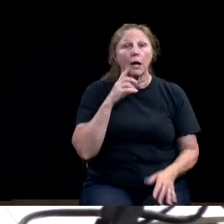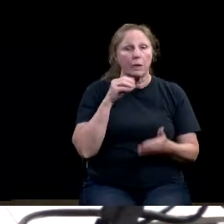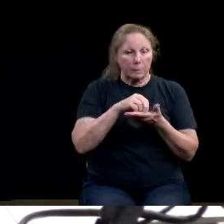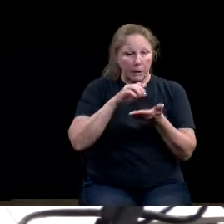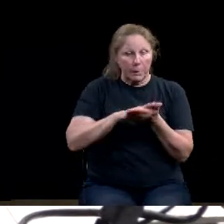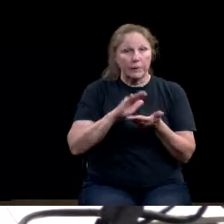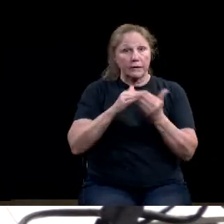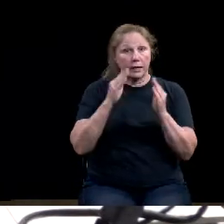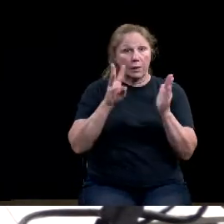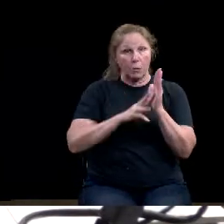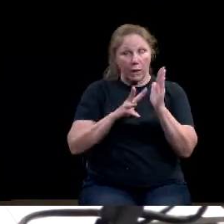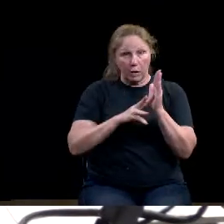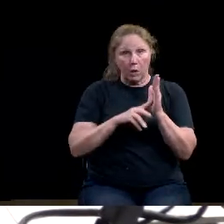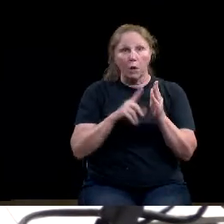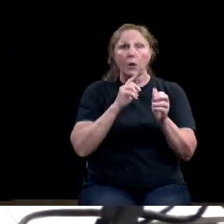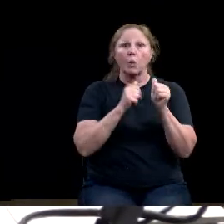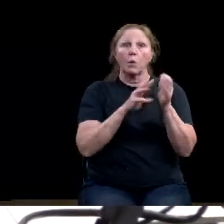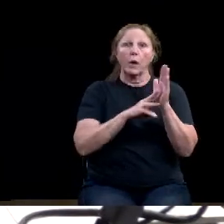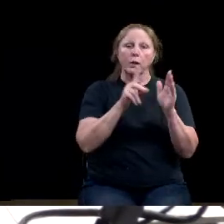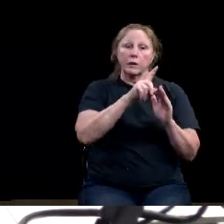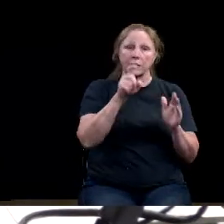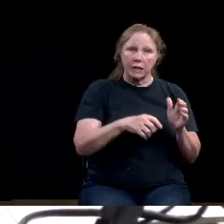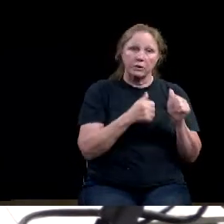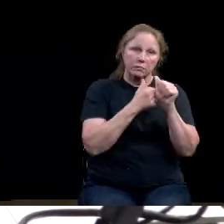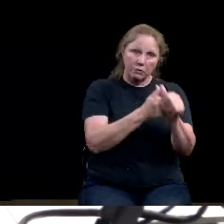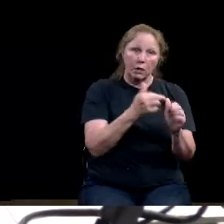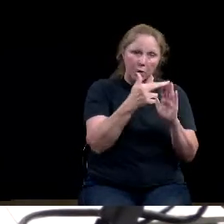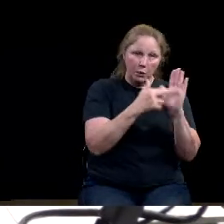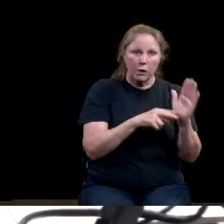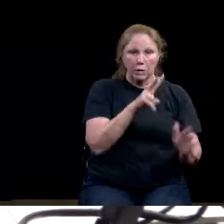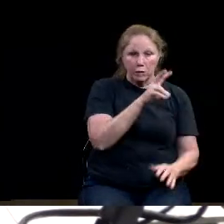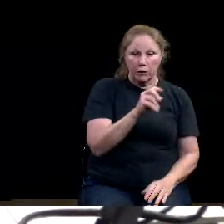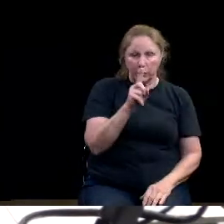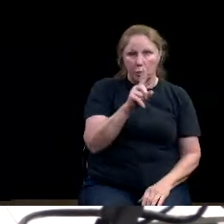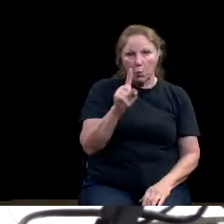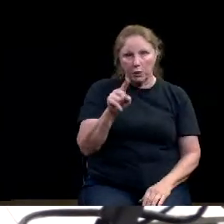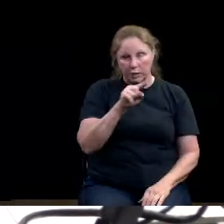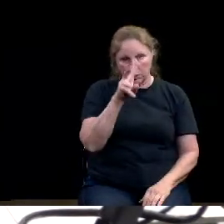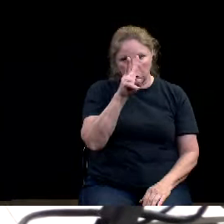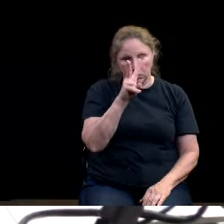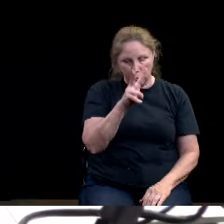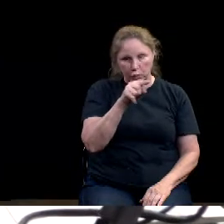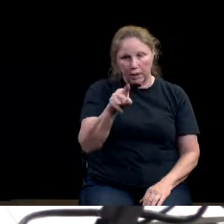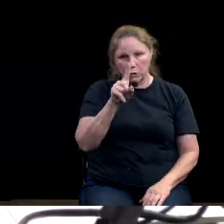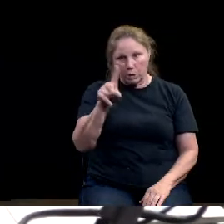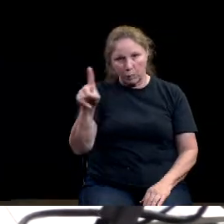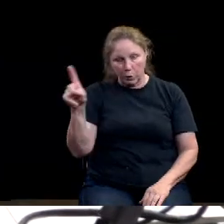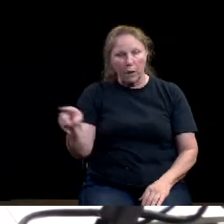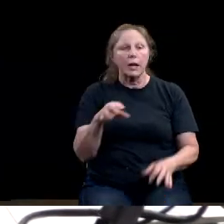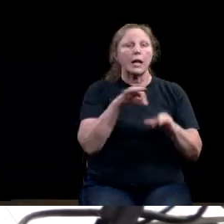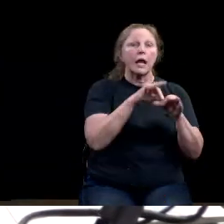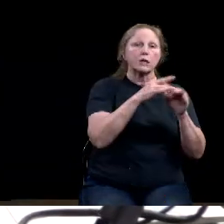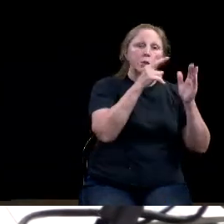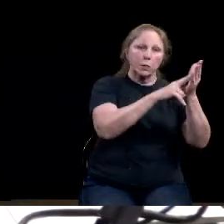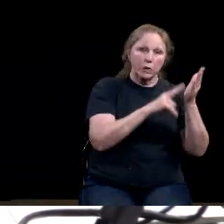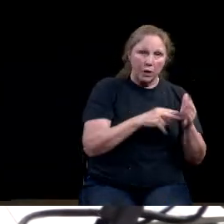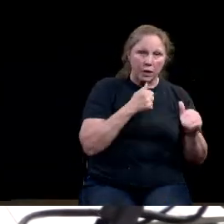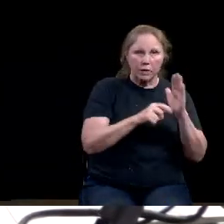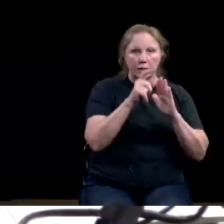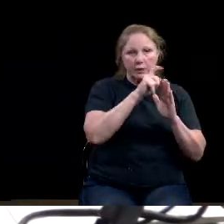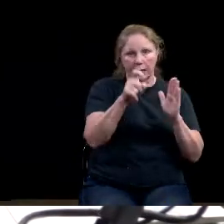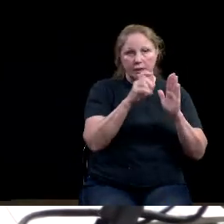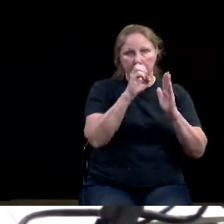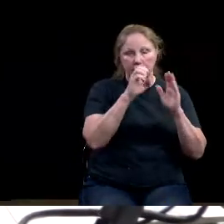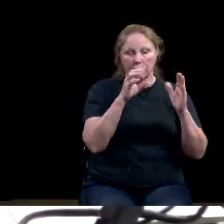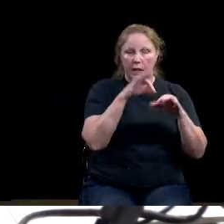election registrar under Texas Election Code 67.006, I present to you the certified election returns which were delivered to me